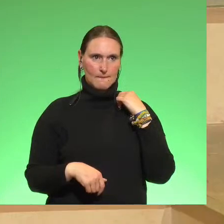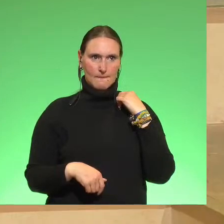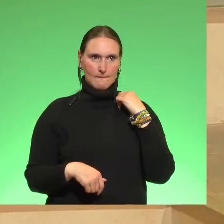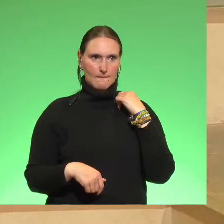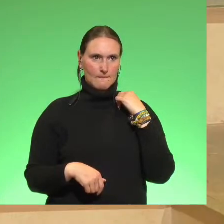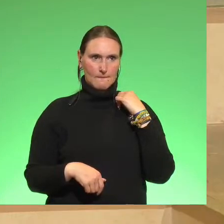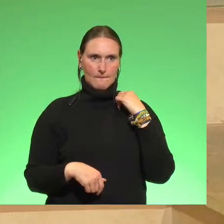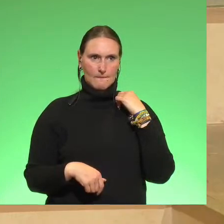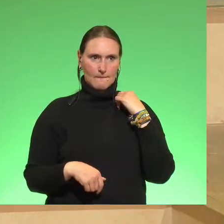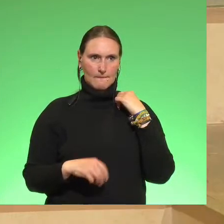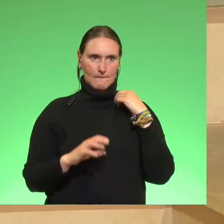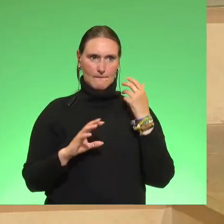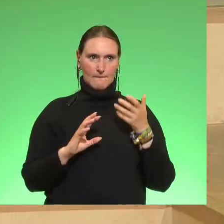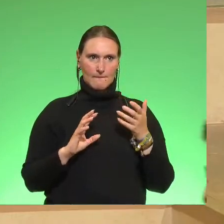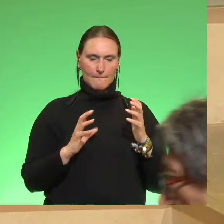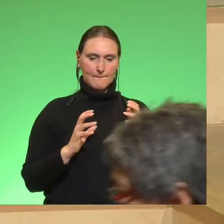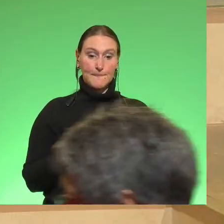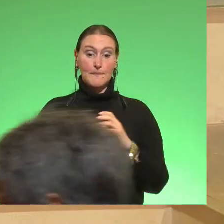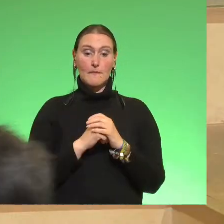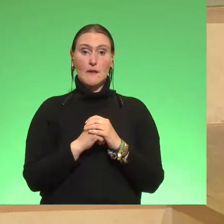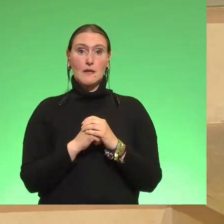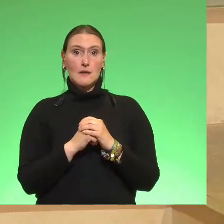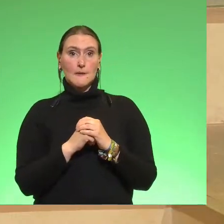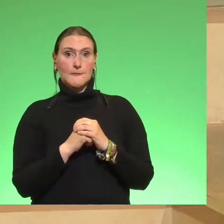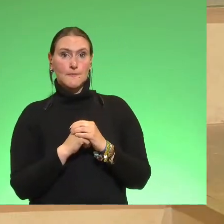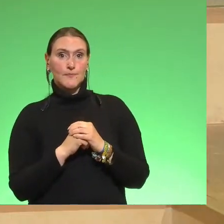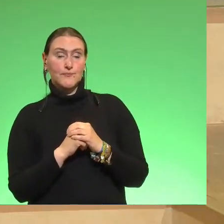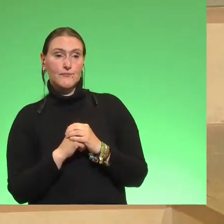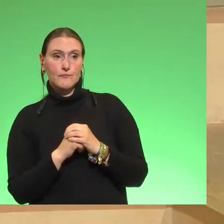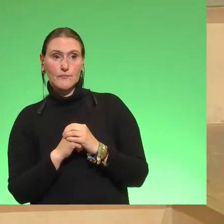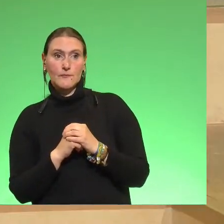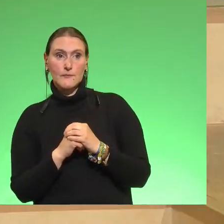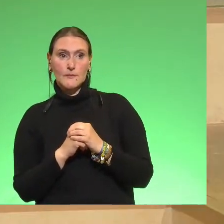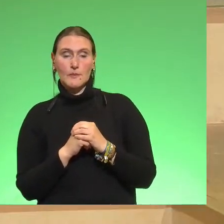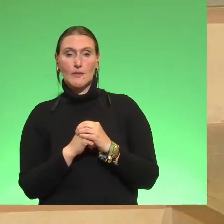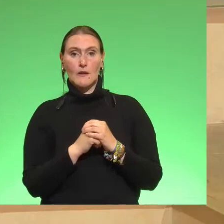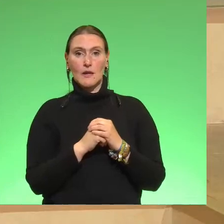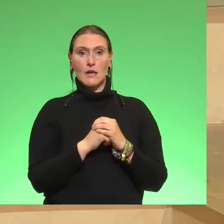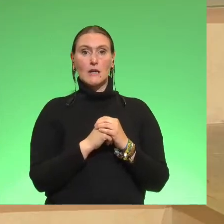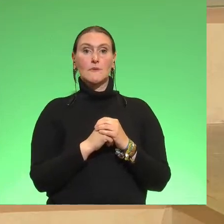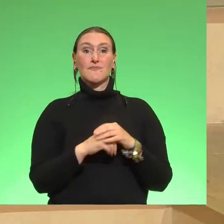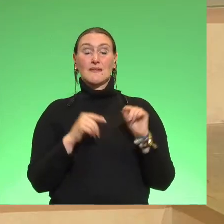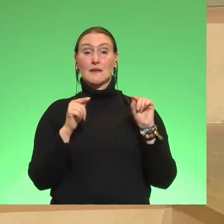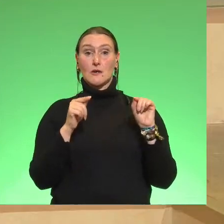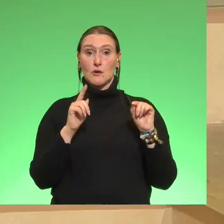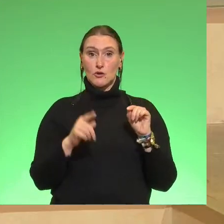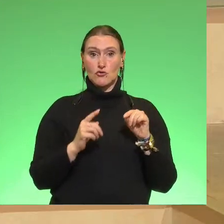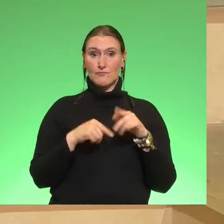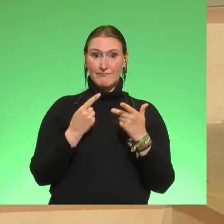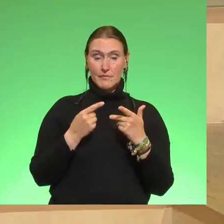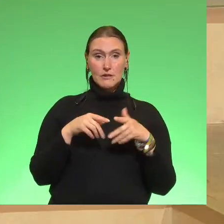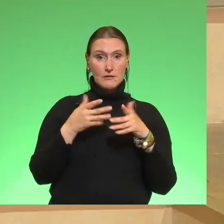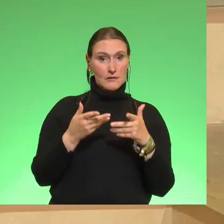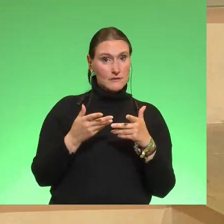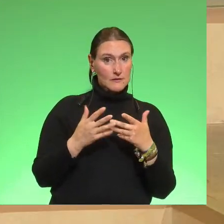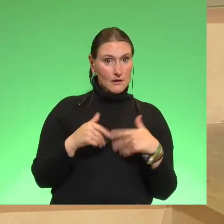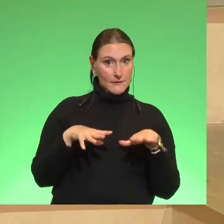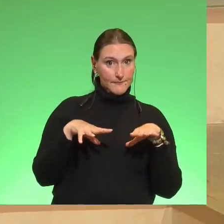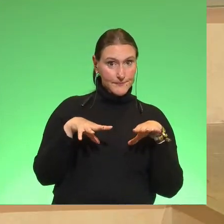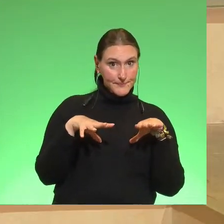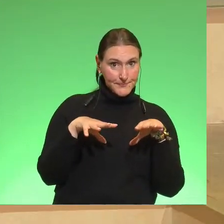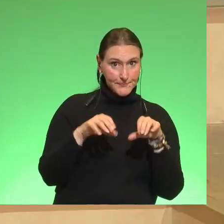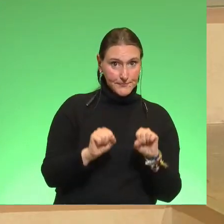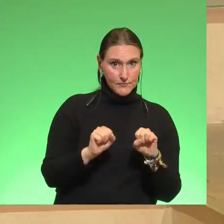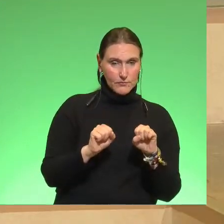colonial fort was sovereign and self-sufficient. Of course, it relied on the land and people it was built to attack continuously for